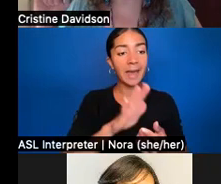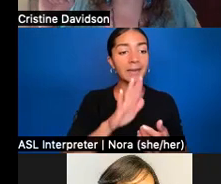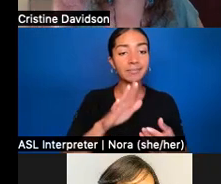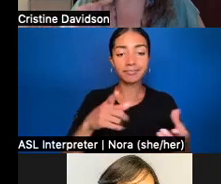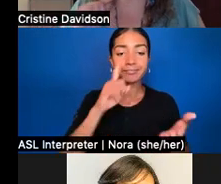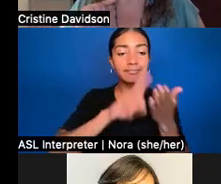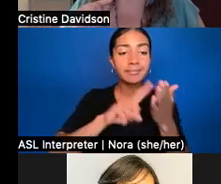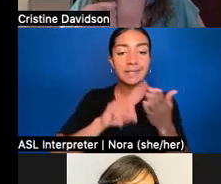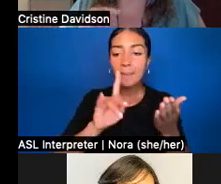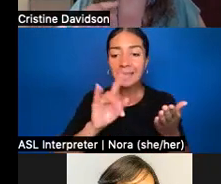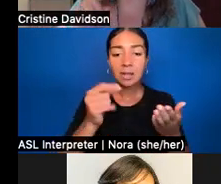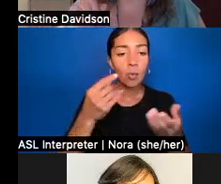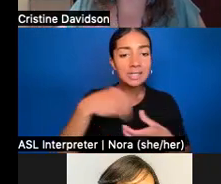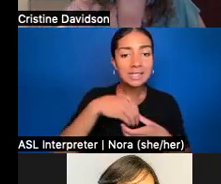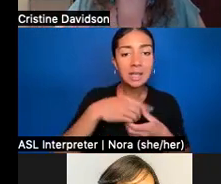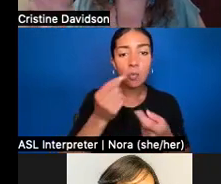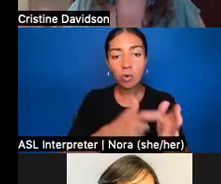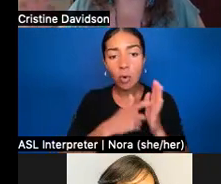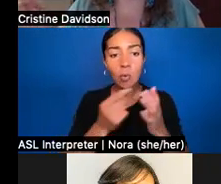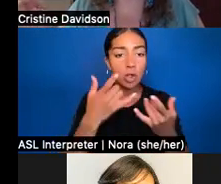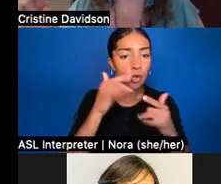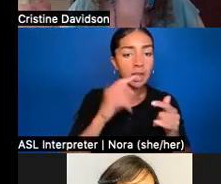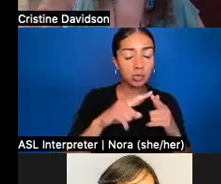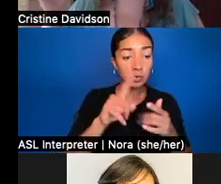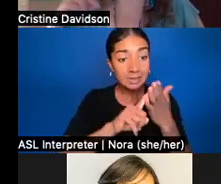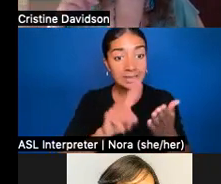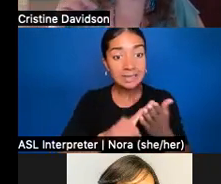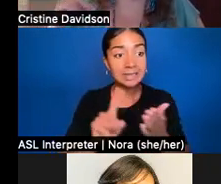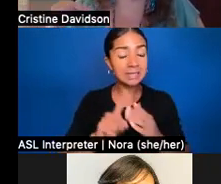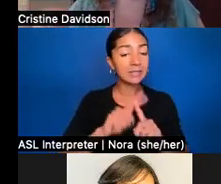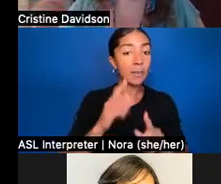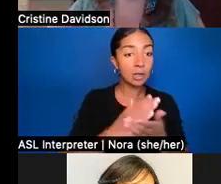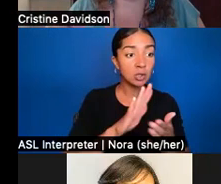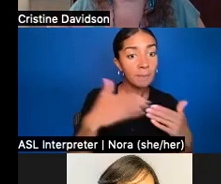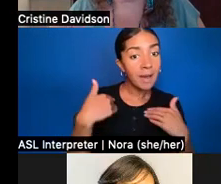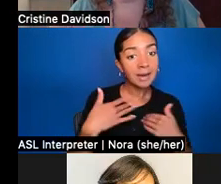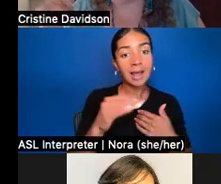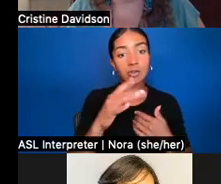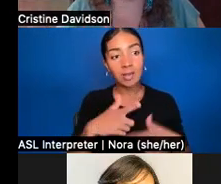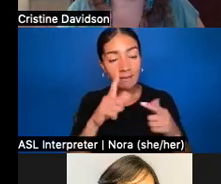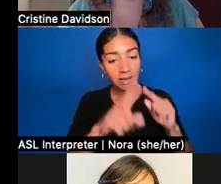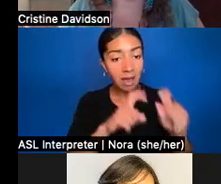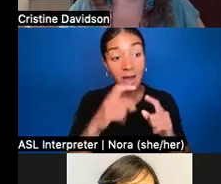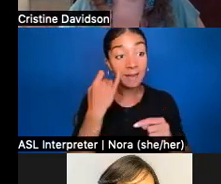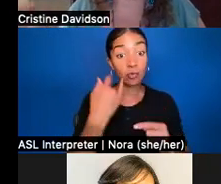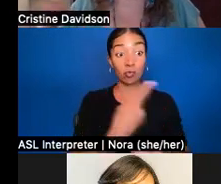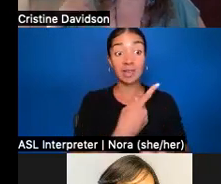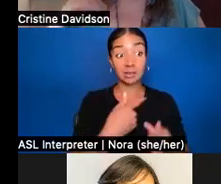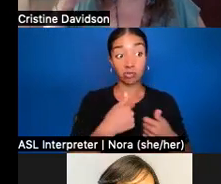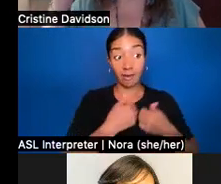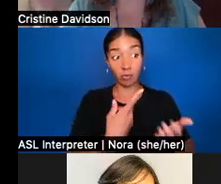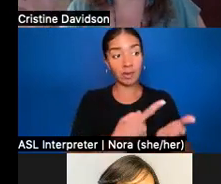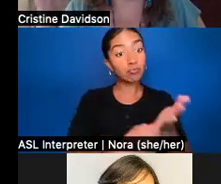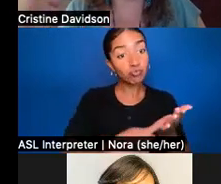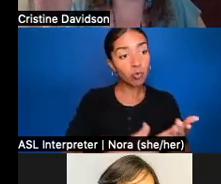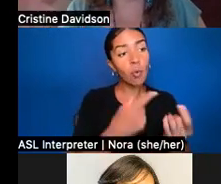box. So if we can talk through ahead of time, so the survivor can make an informed decision whether they're ready for that, or they